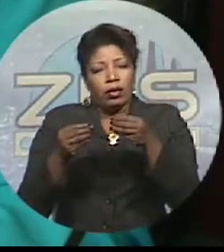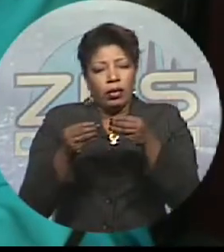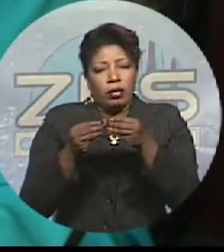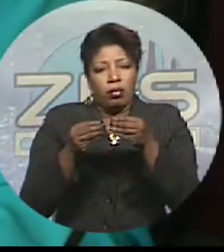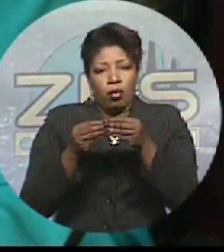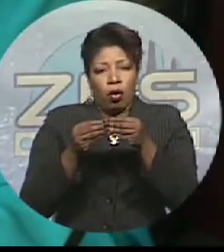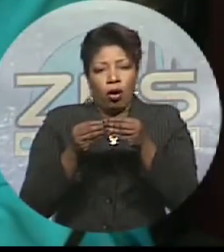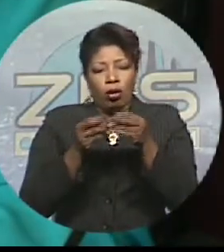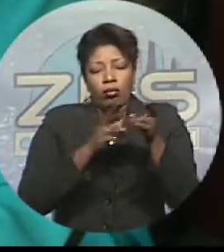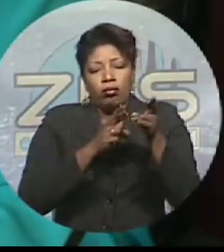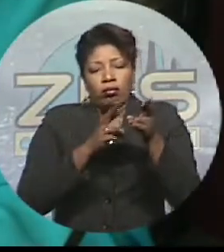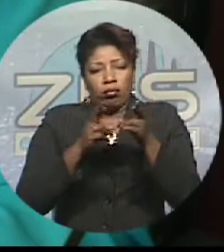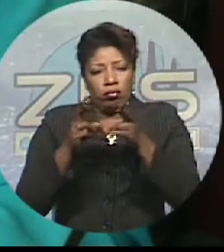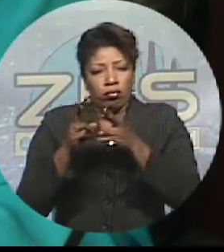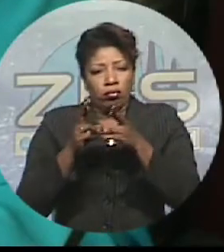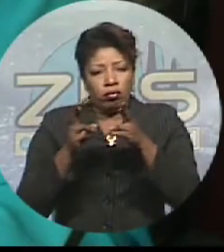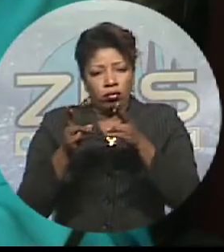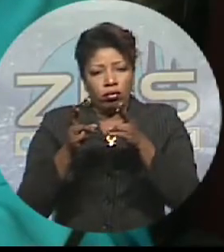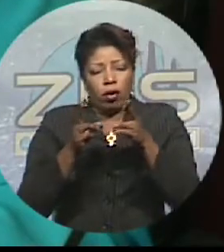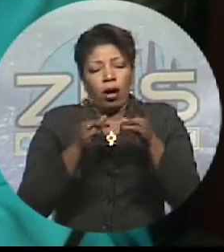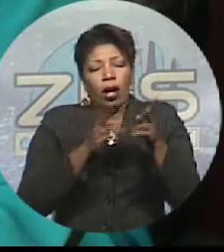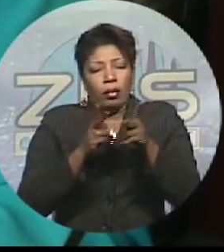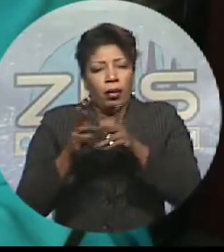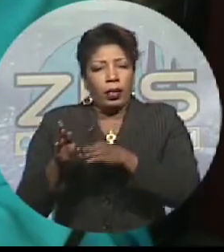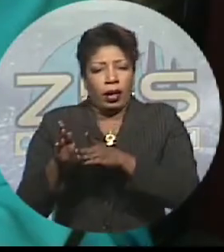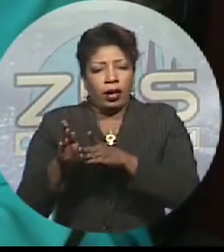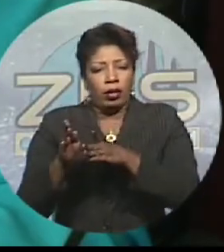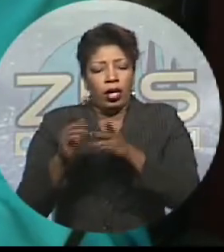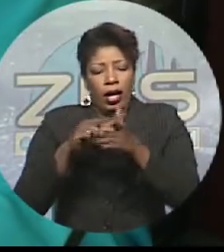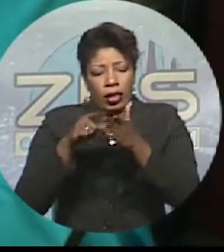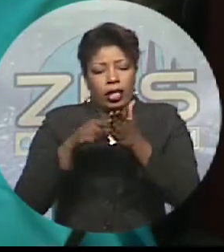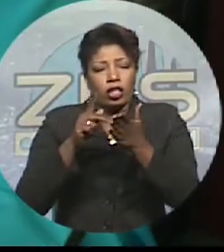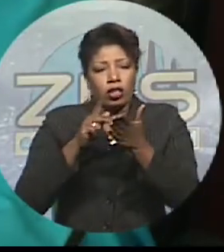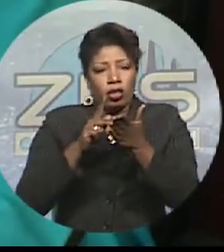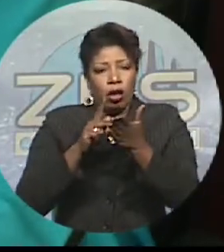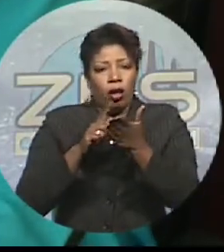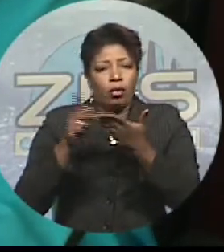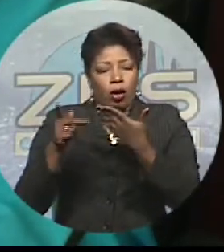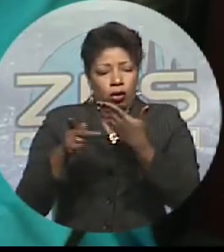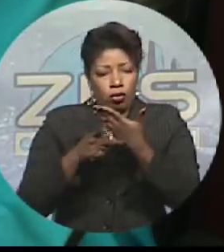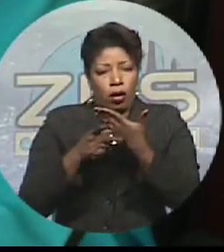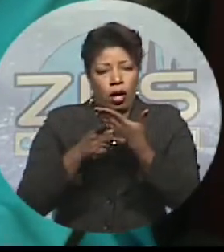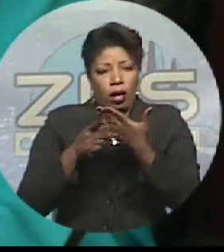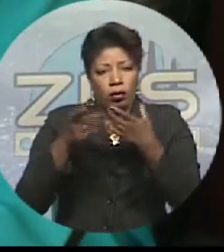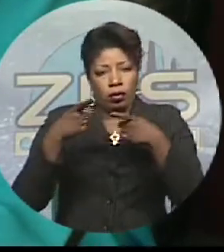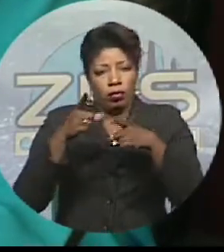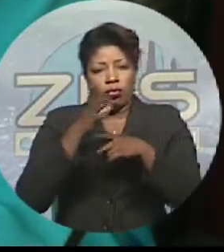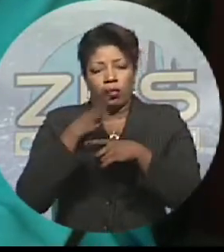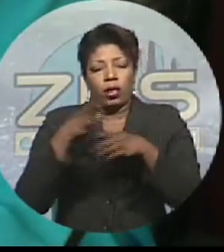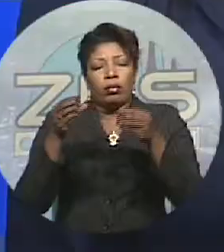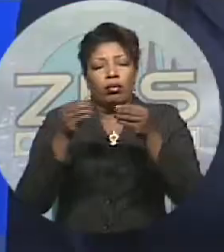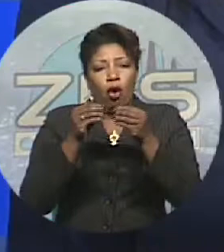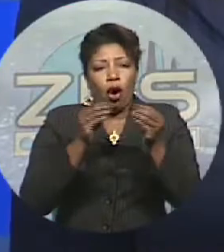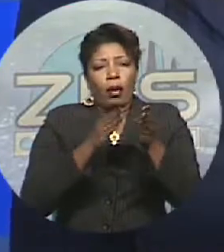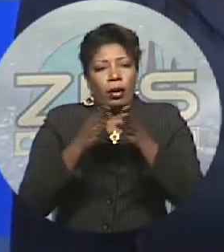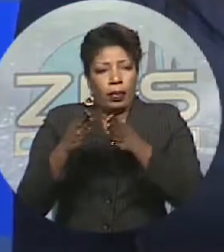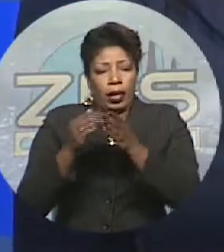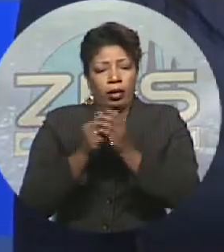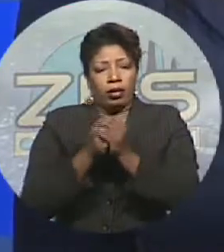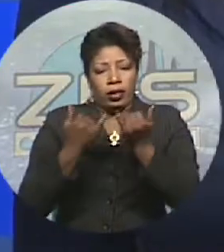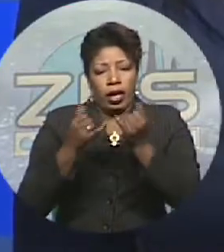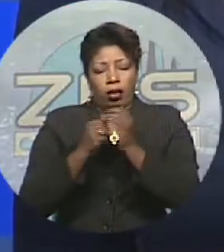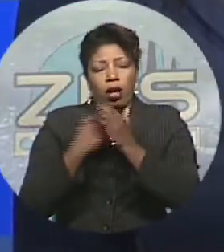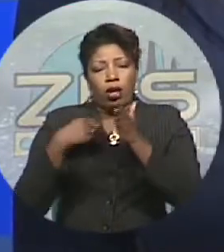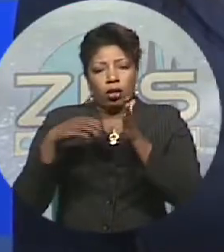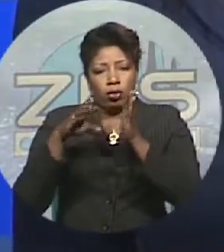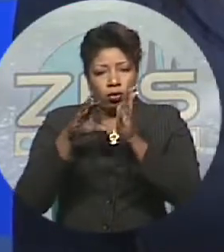much more prepared, and this program, I think, will cause women to be that much more prepared. From the crime beat, an